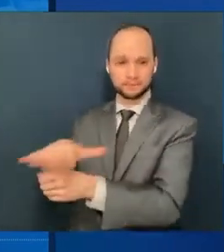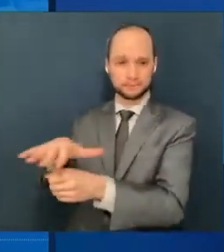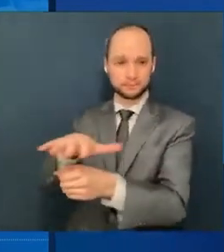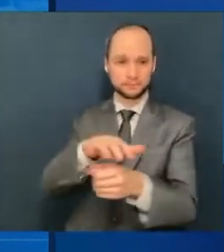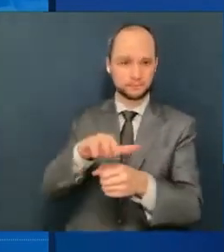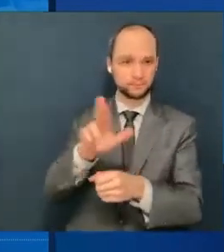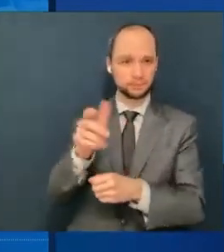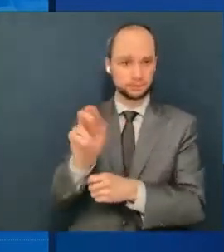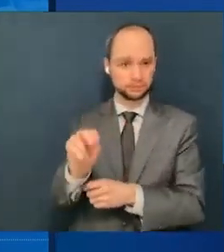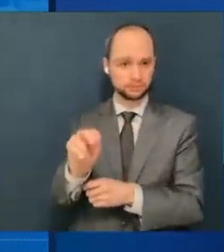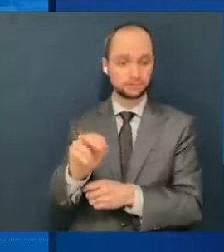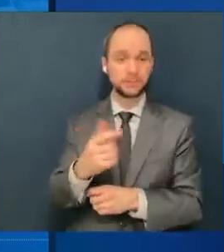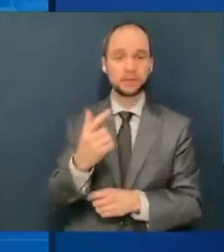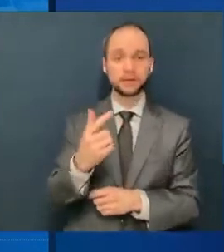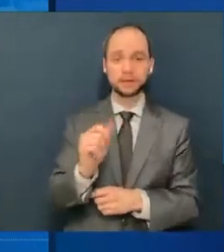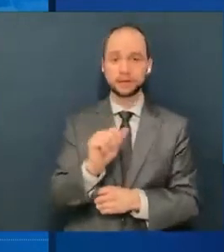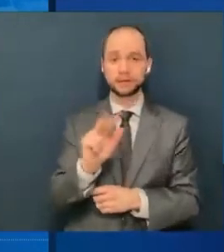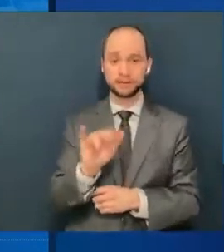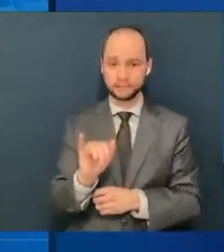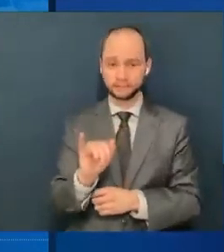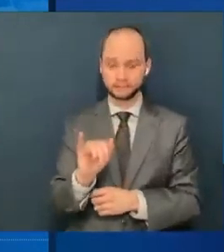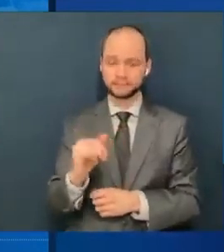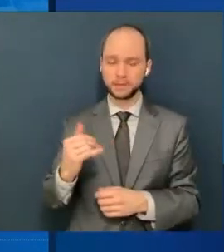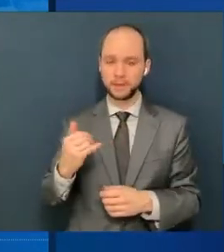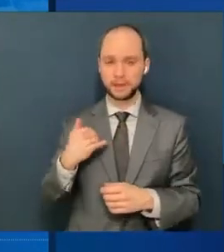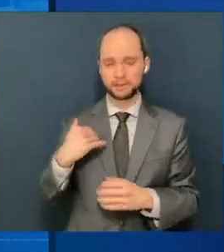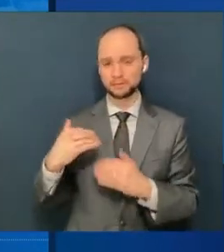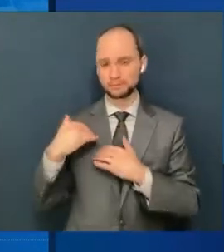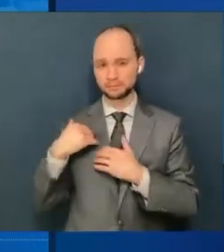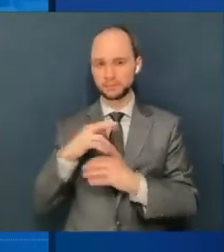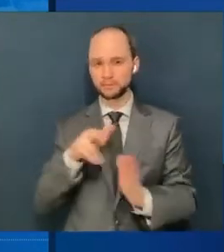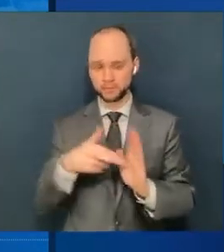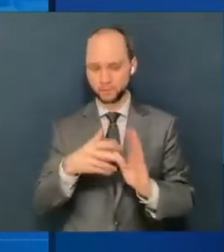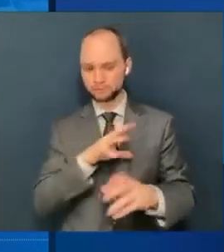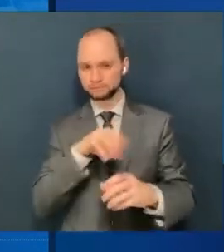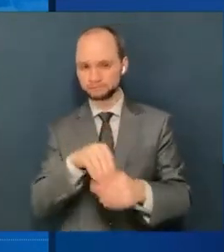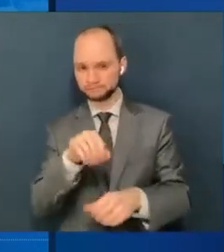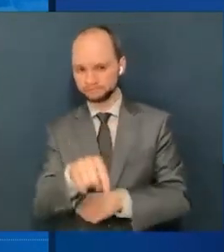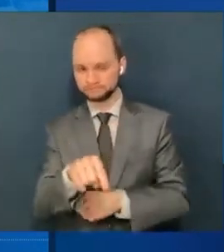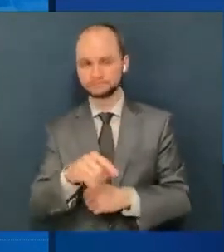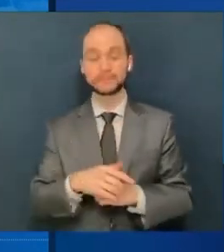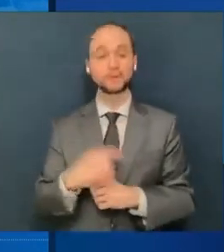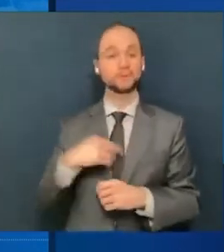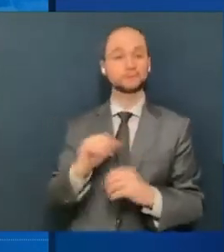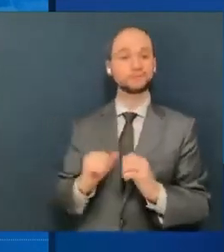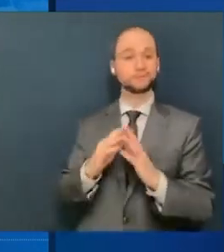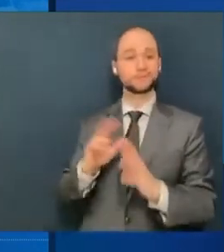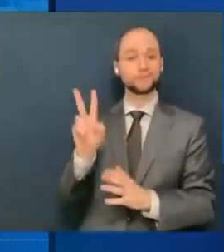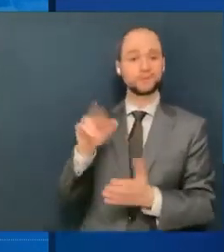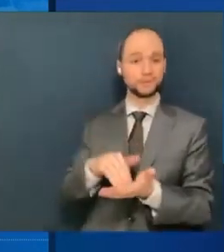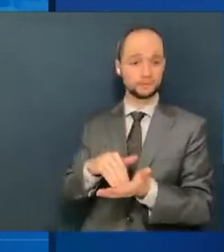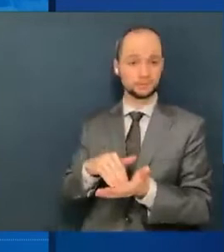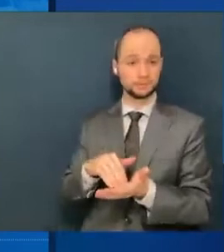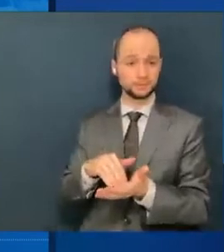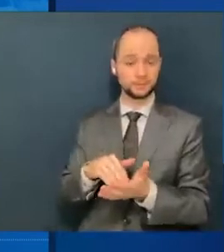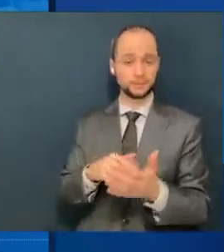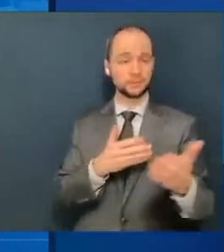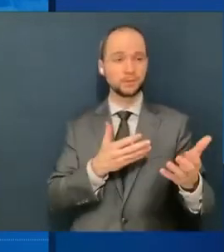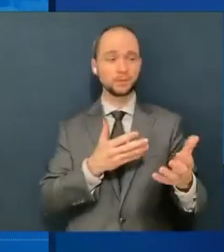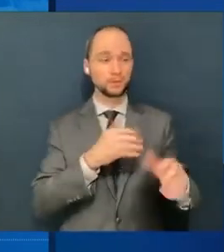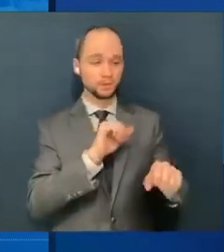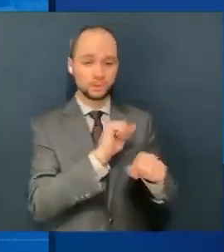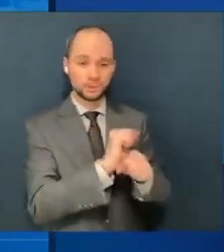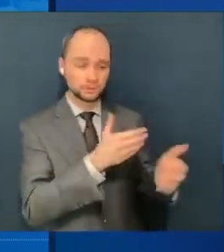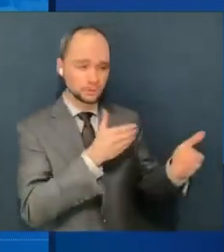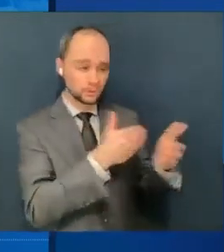has a role to play here, as we have ever since we were established in 2000, working closely with donors,